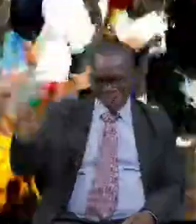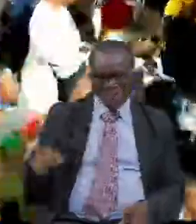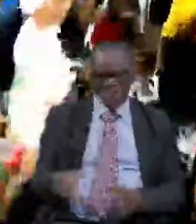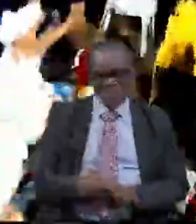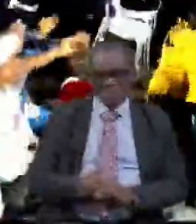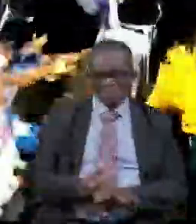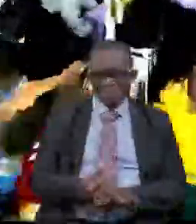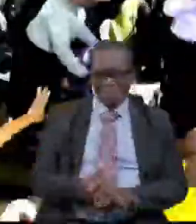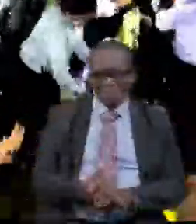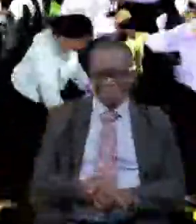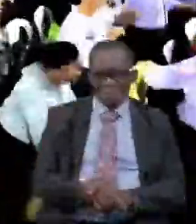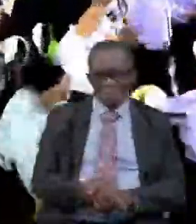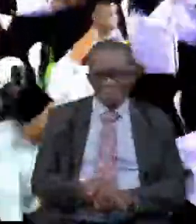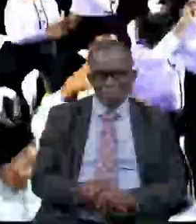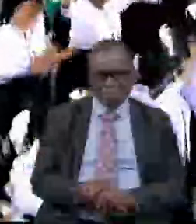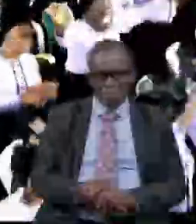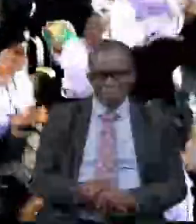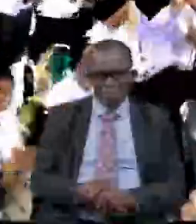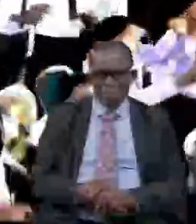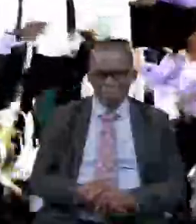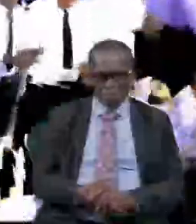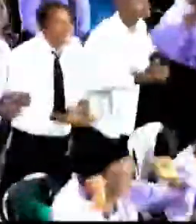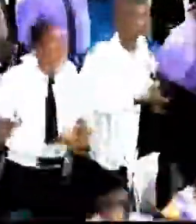Everybody praise the Lord.